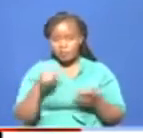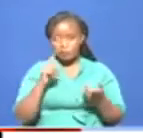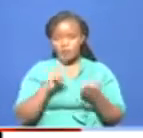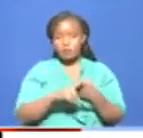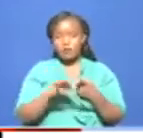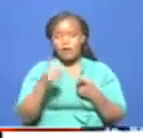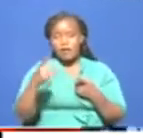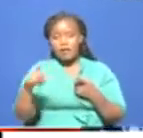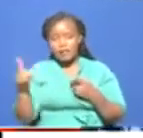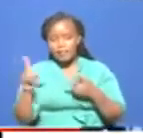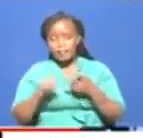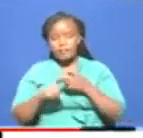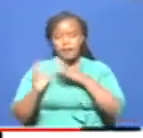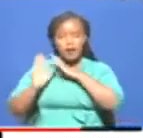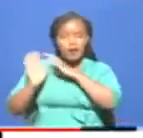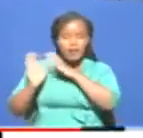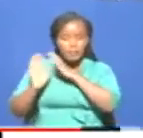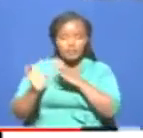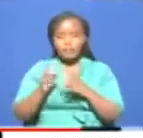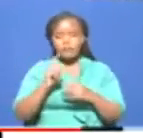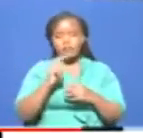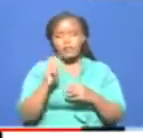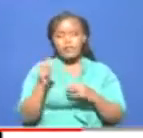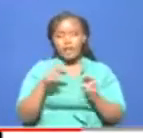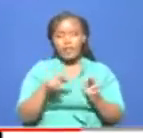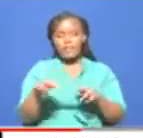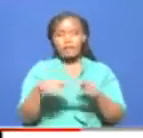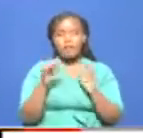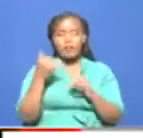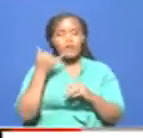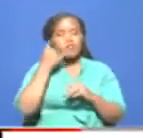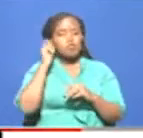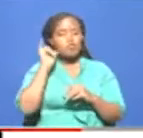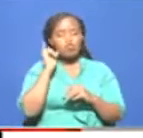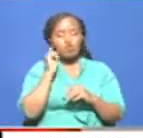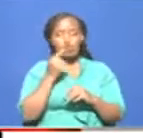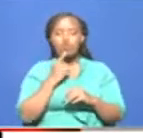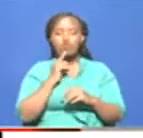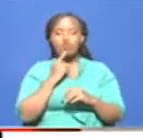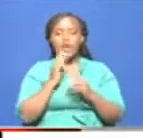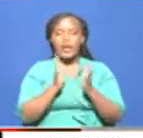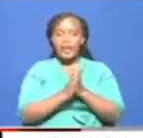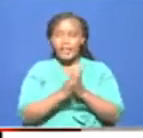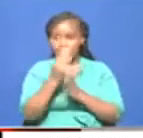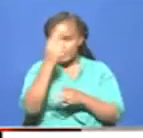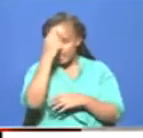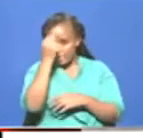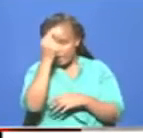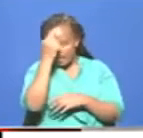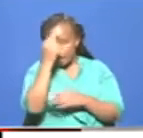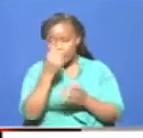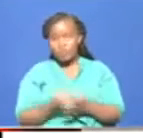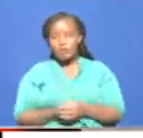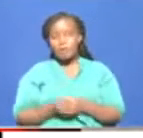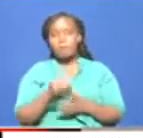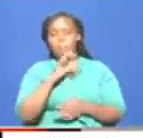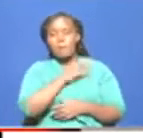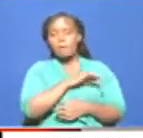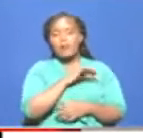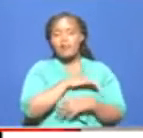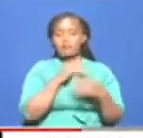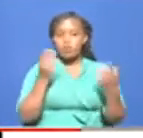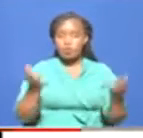Kilifi, Tana River, Isiolo, Turukana, and Narok. And some of the benefits include employment